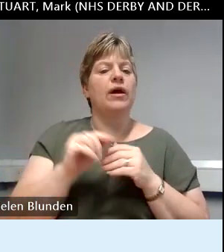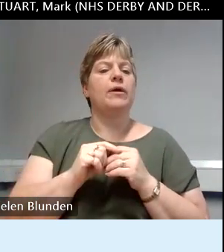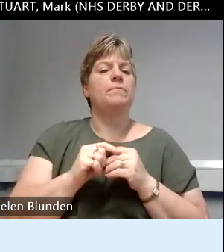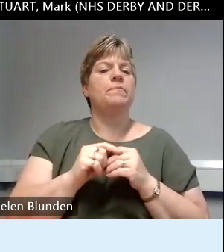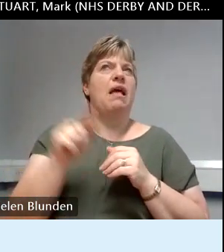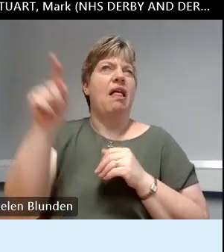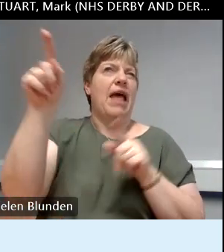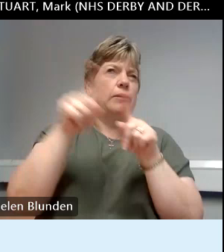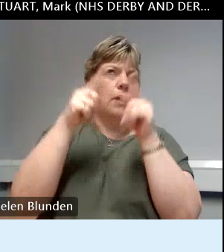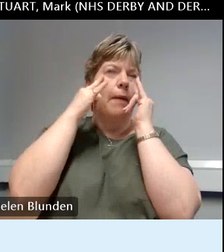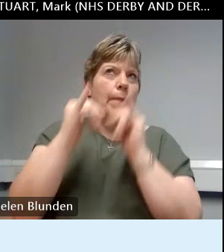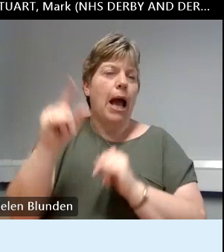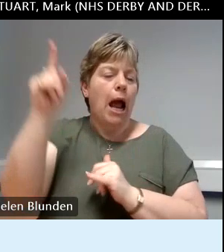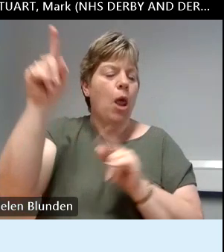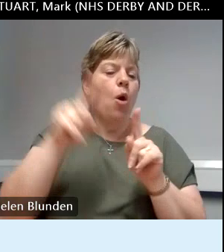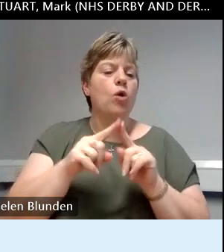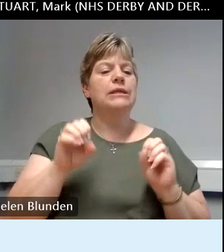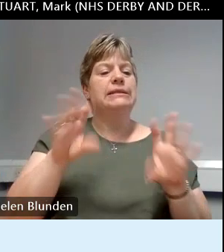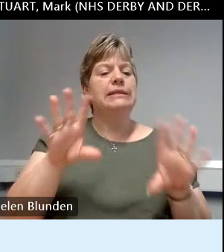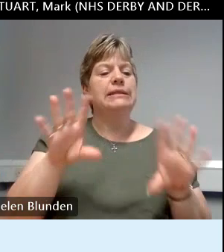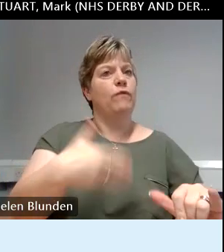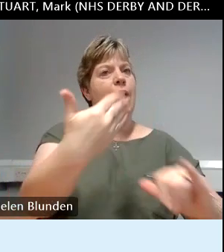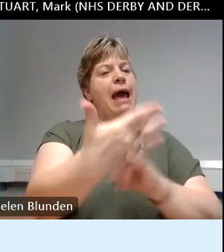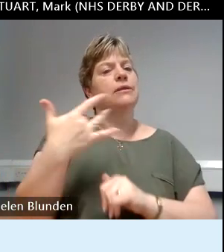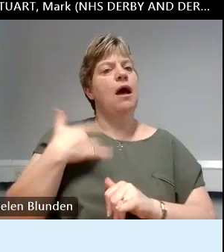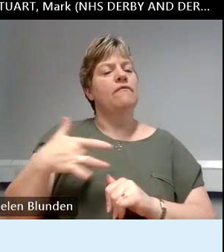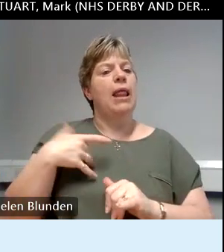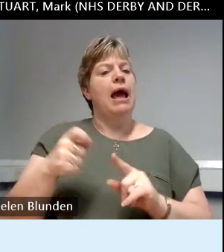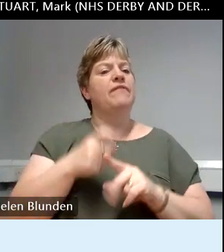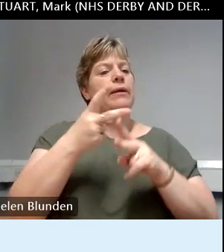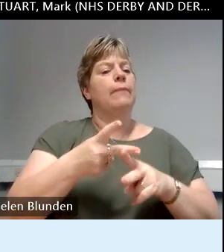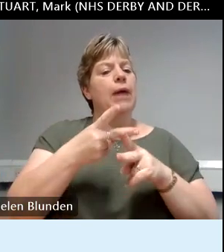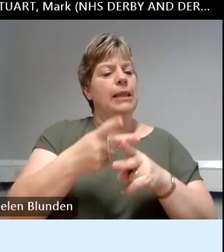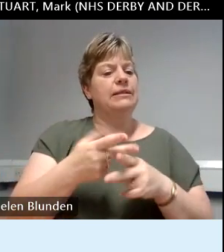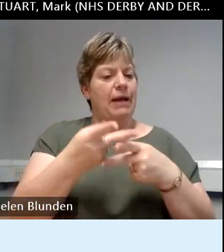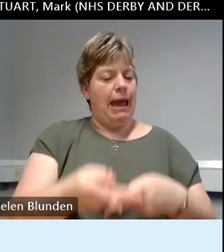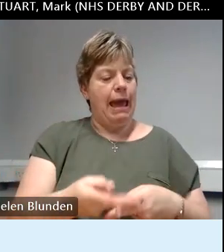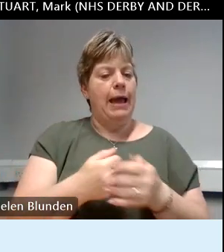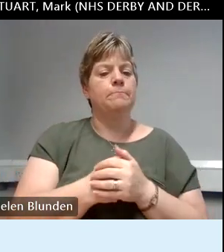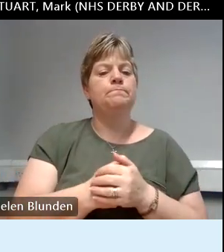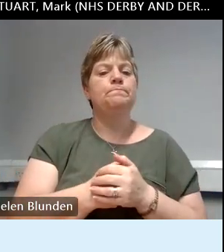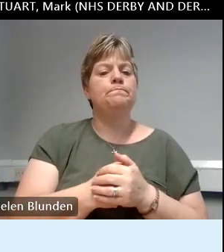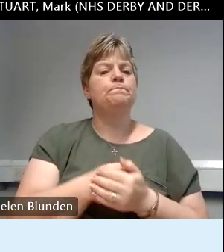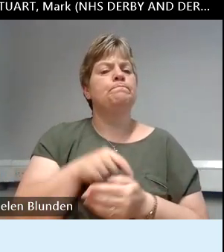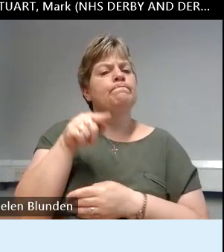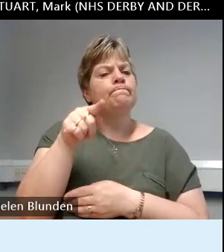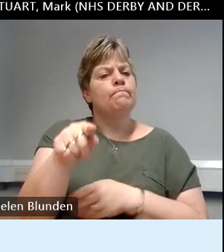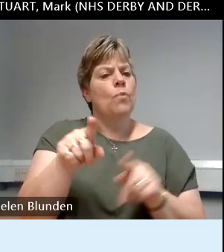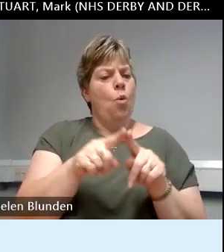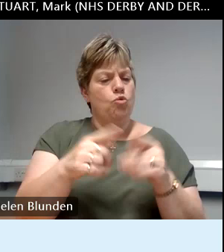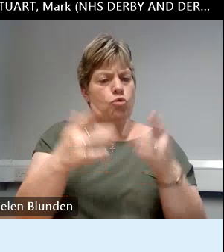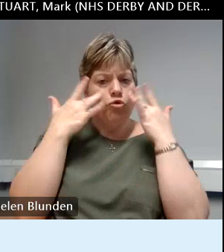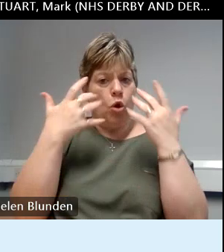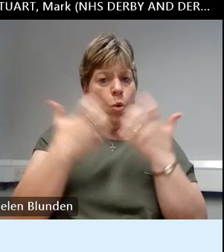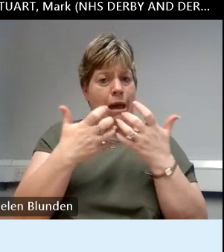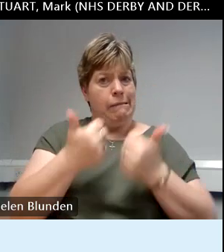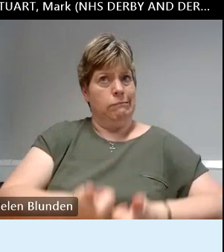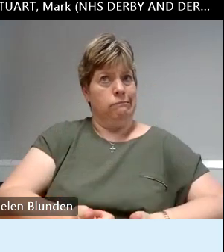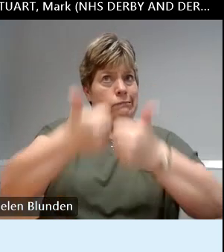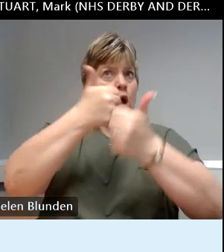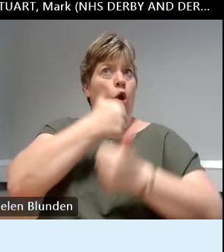and we also have 10 for end of life and palliative patients. And this slide also just shows you how well used they are.